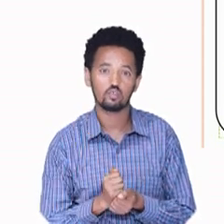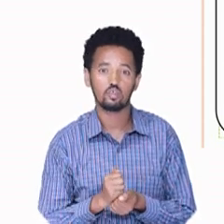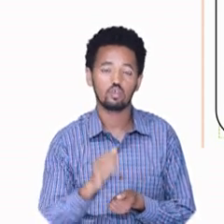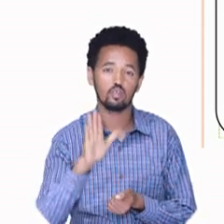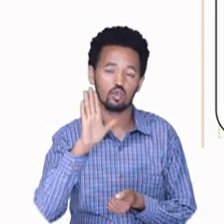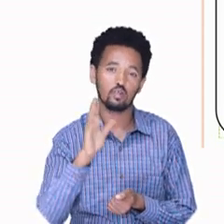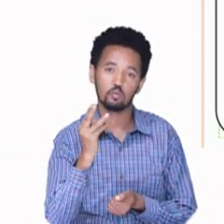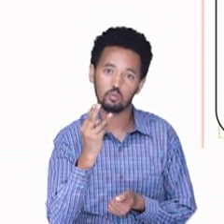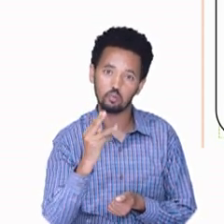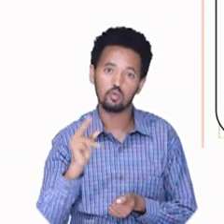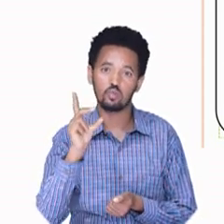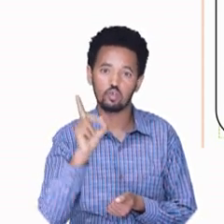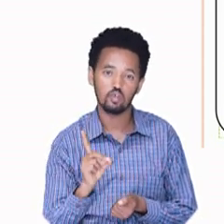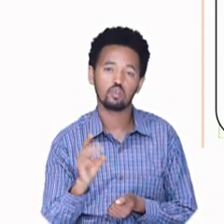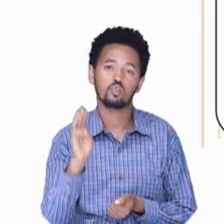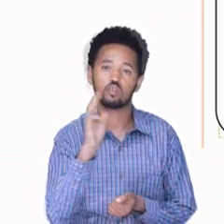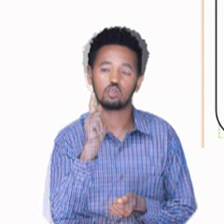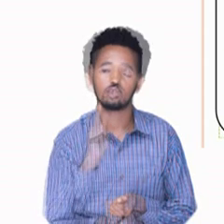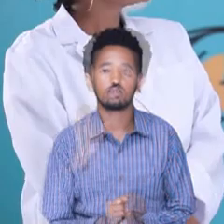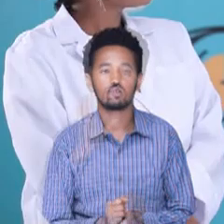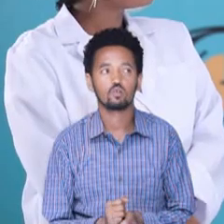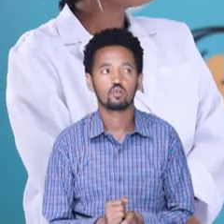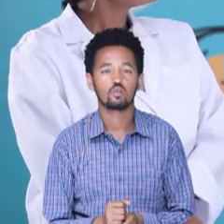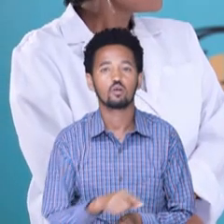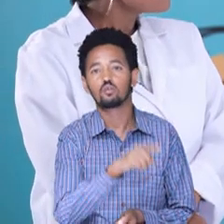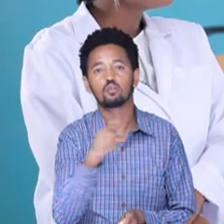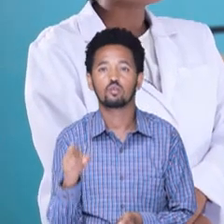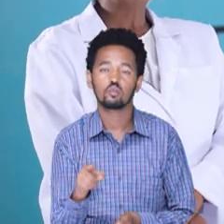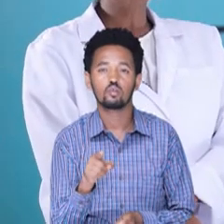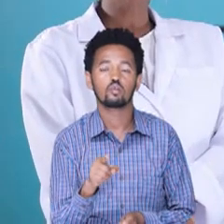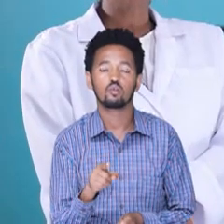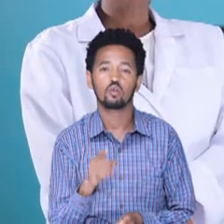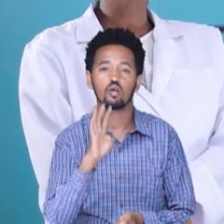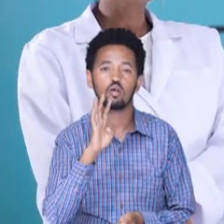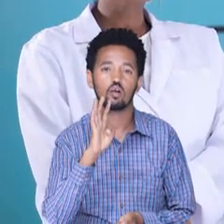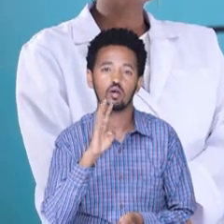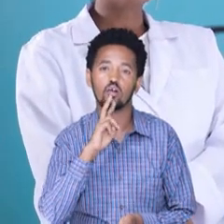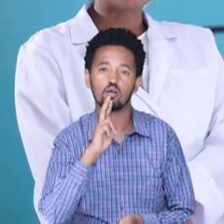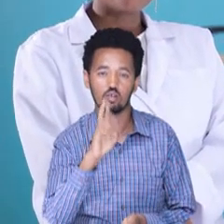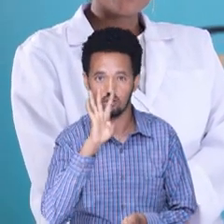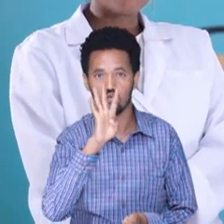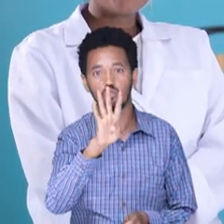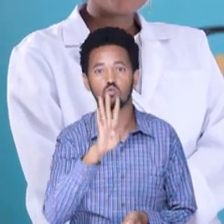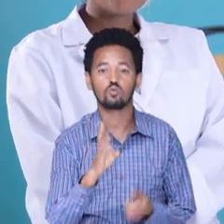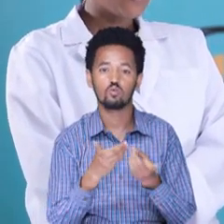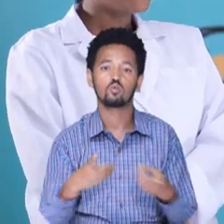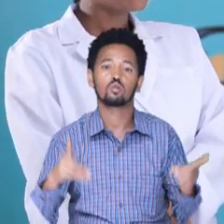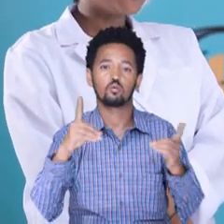Gambia, and Senegal River. There are 4 major drainage systems in